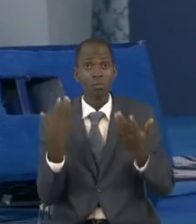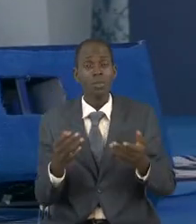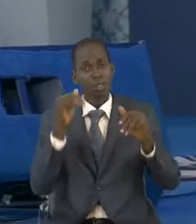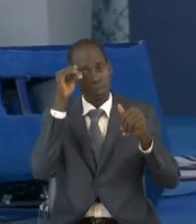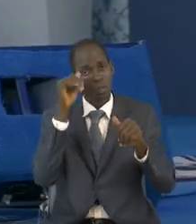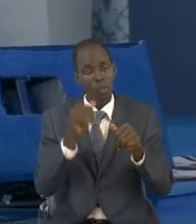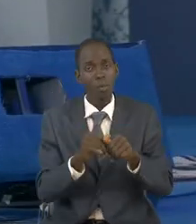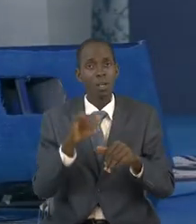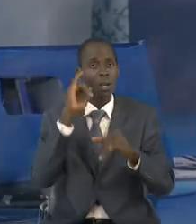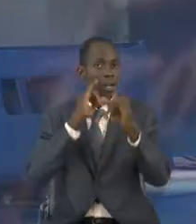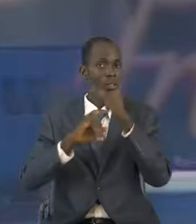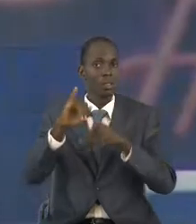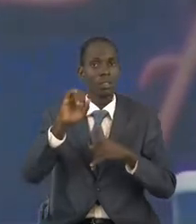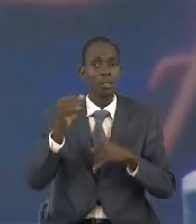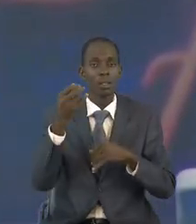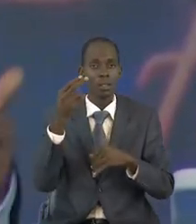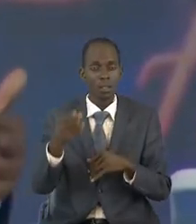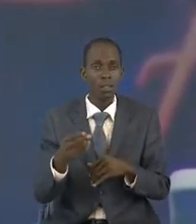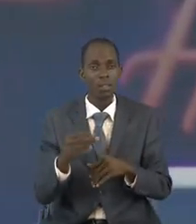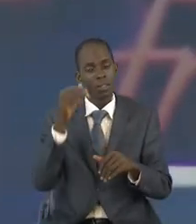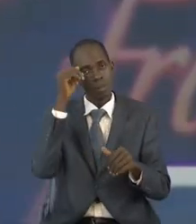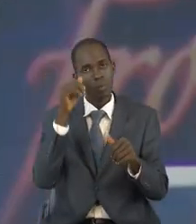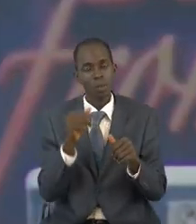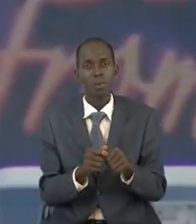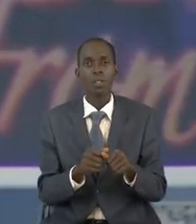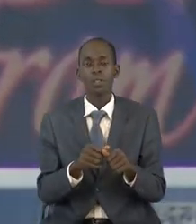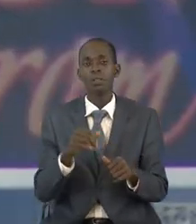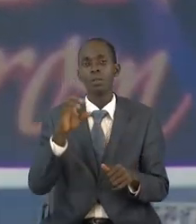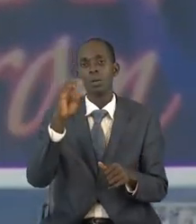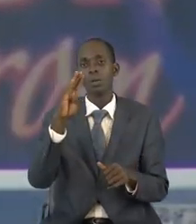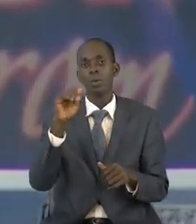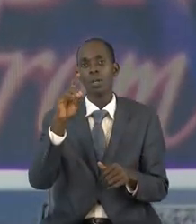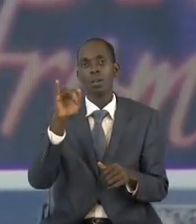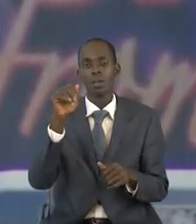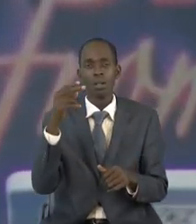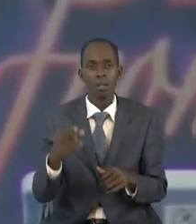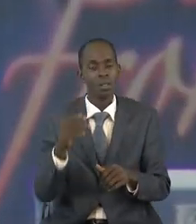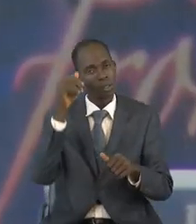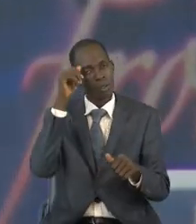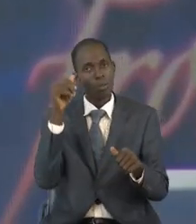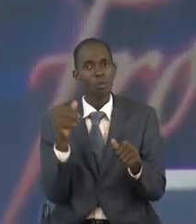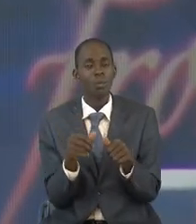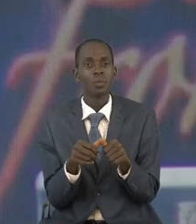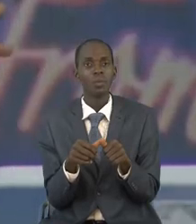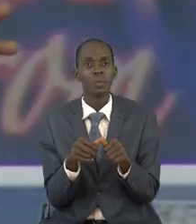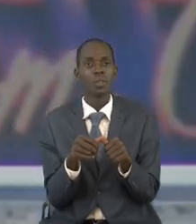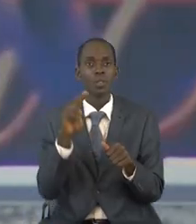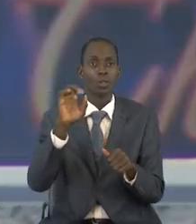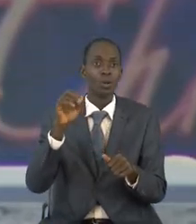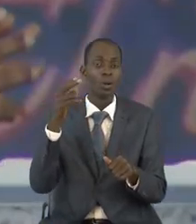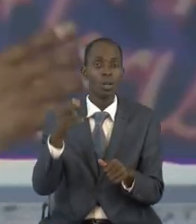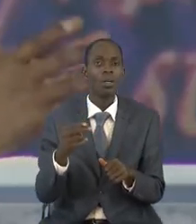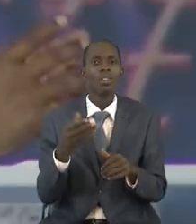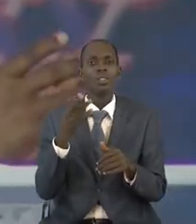Obadiah? You remember Nehemiah? That spelling dominion, those men of dominion, that the people